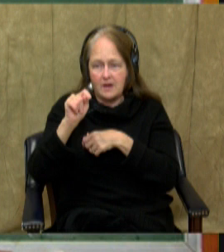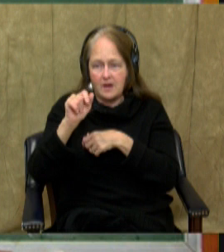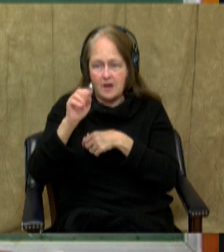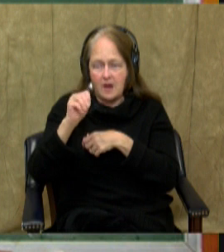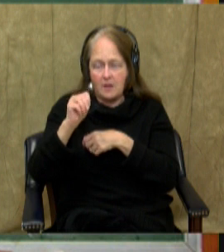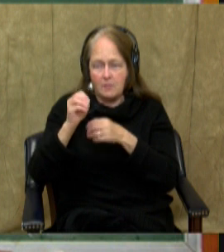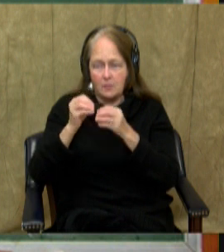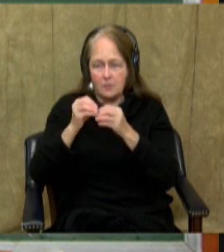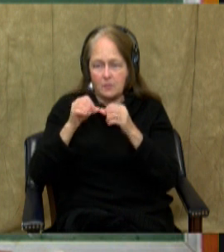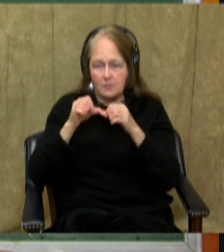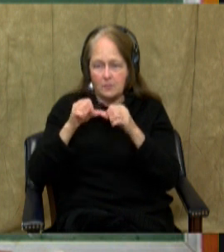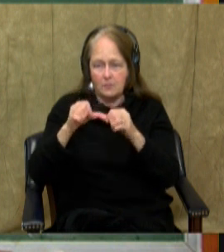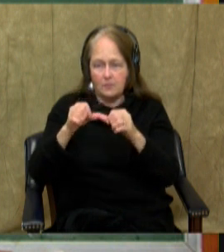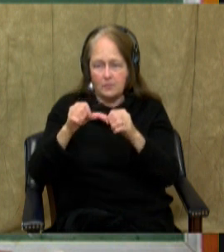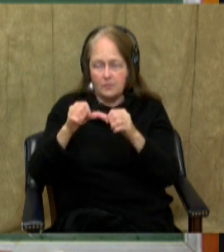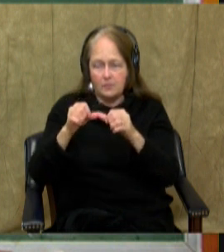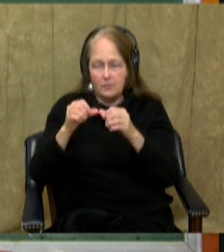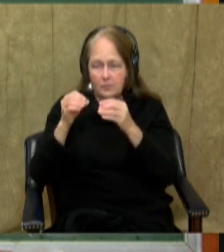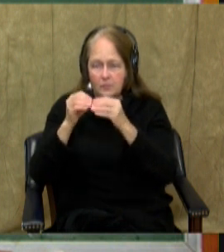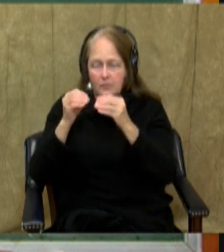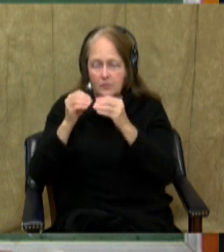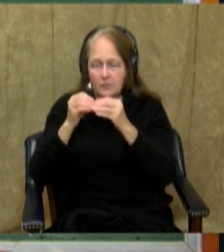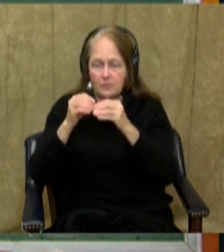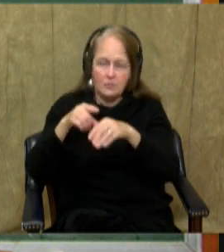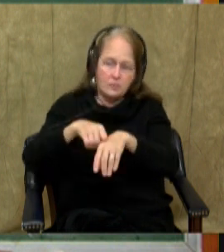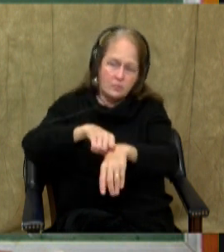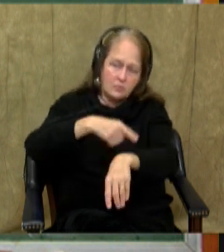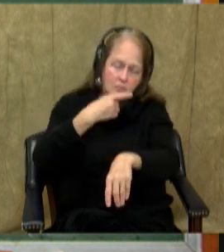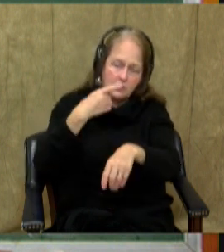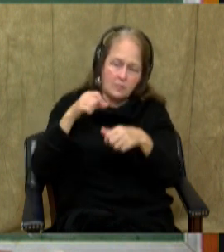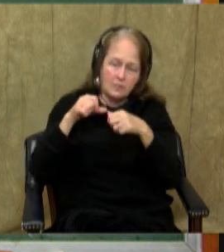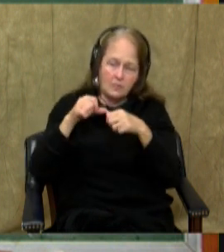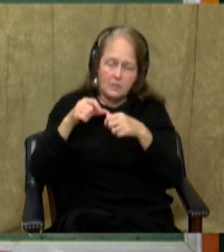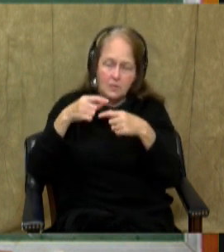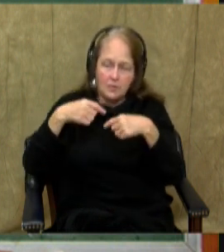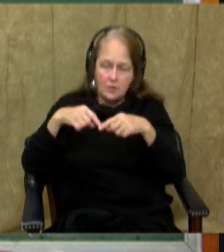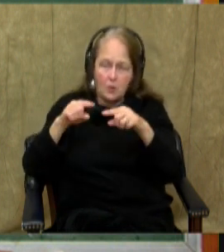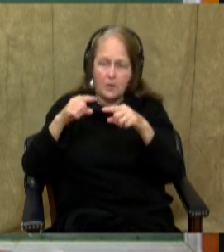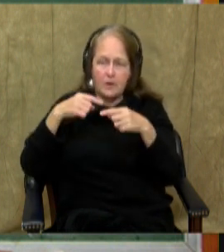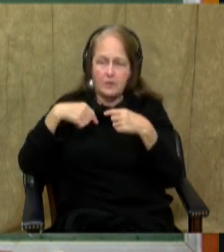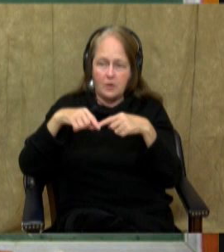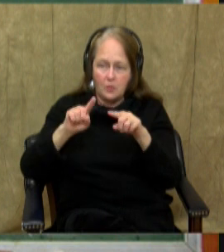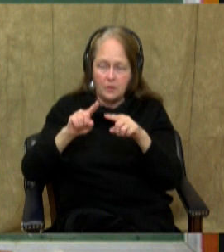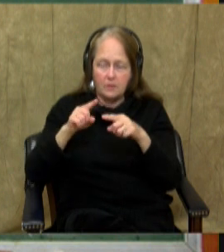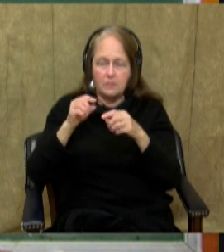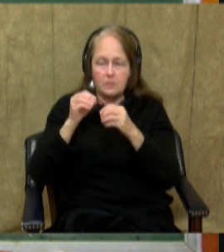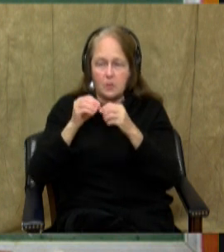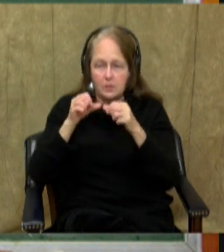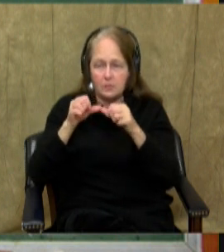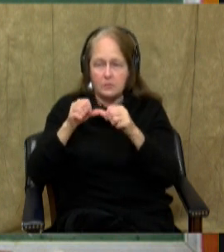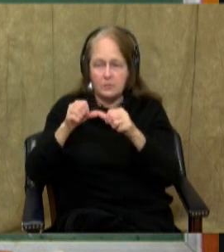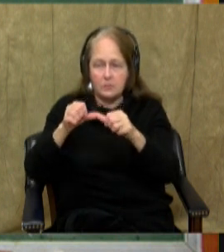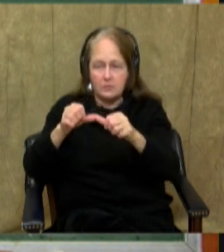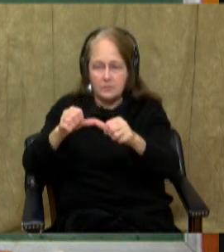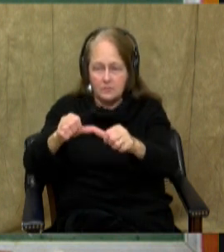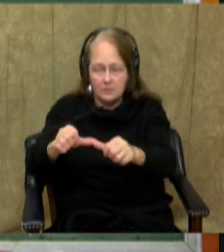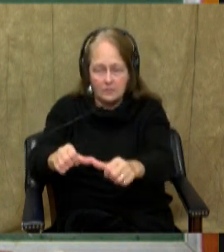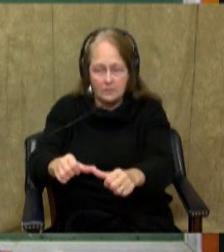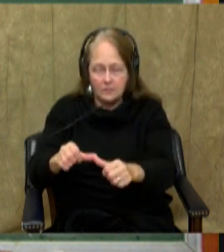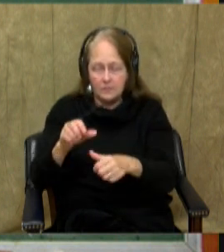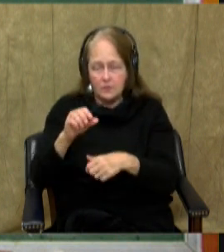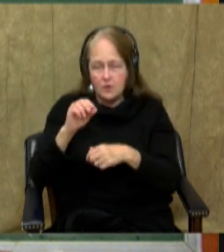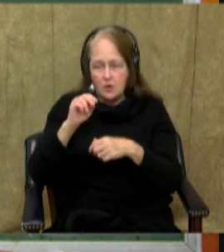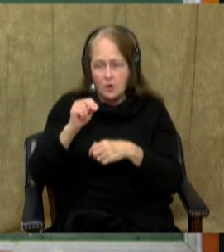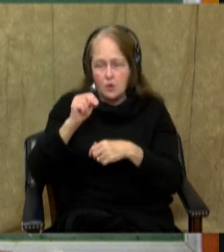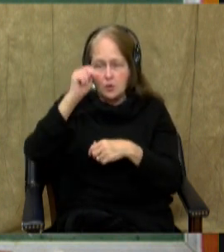correct. Most of what prolonged means it just kept going and going and going and going. Now, North